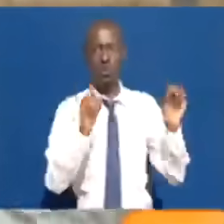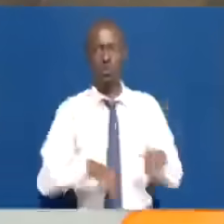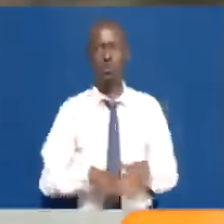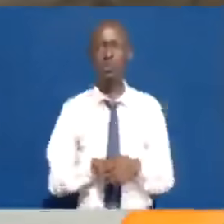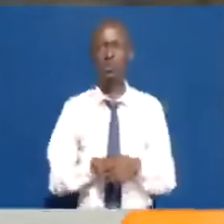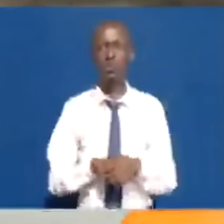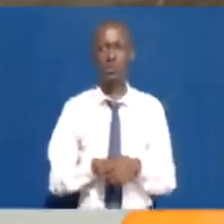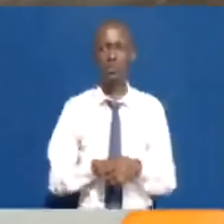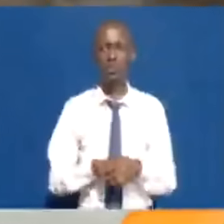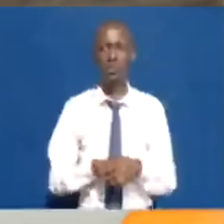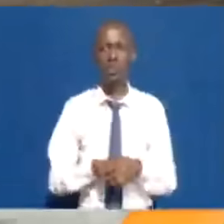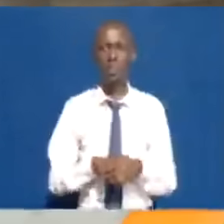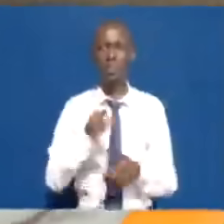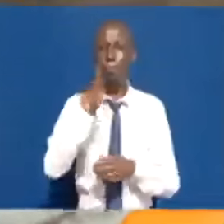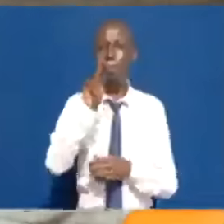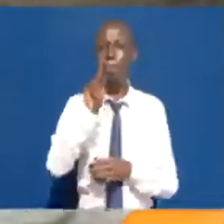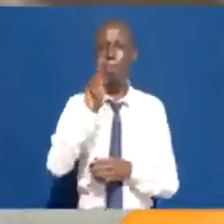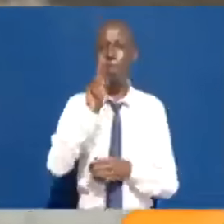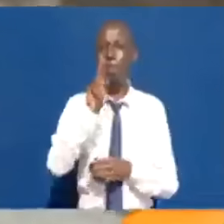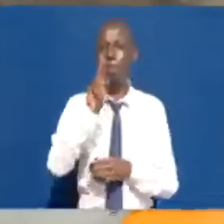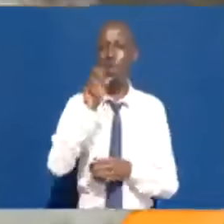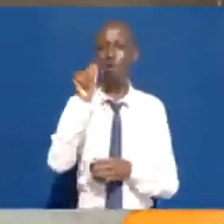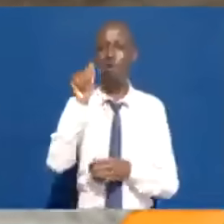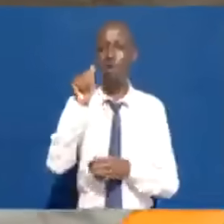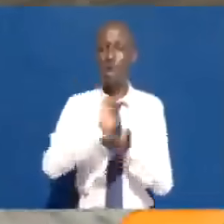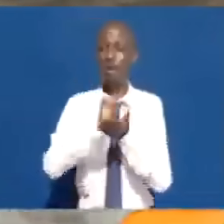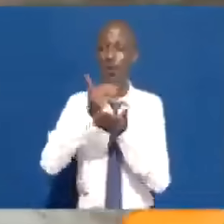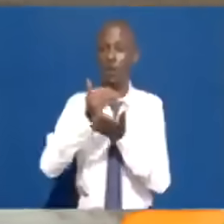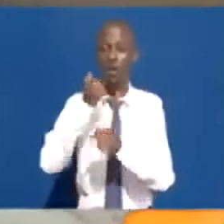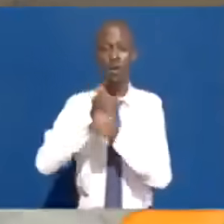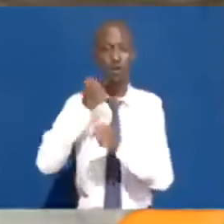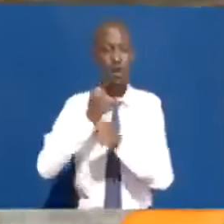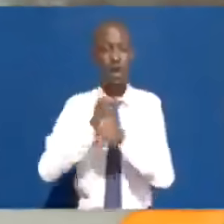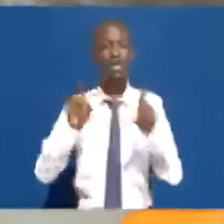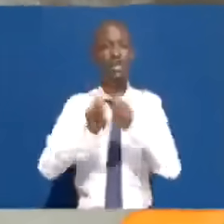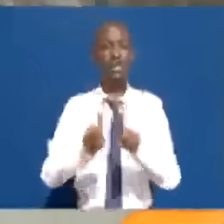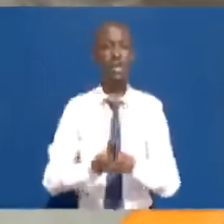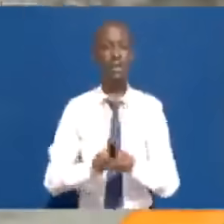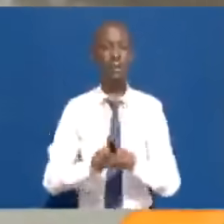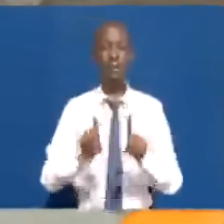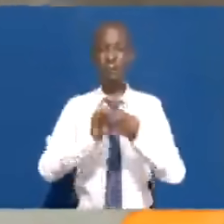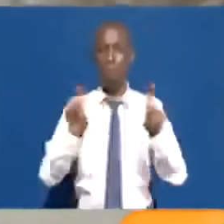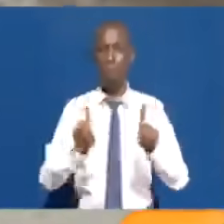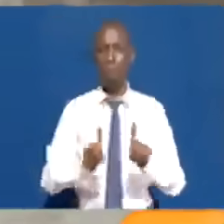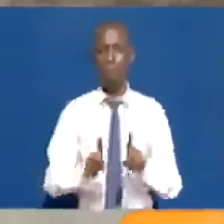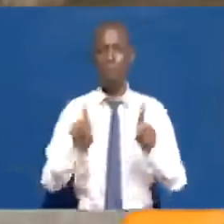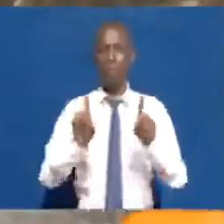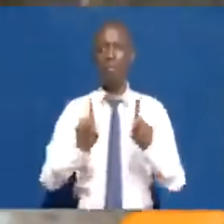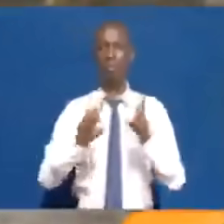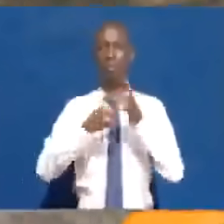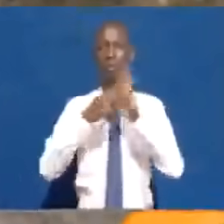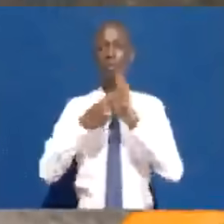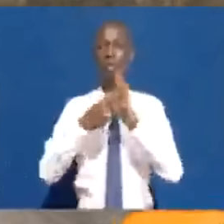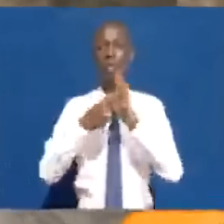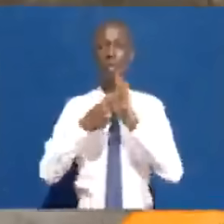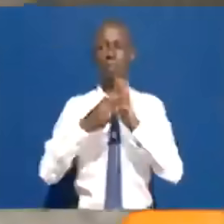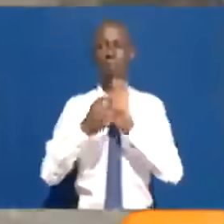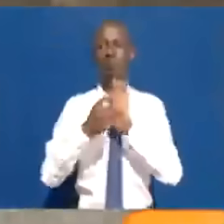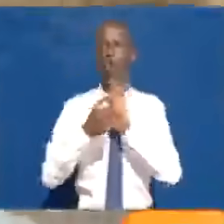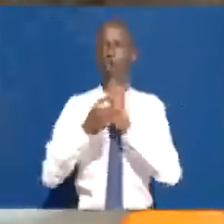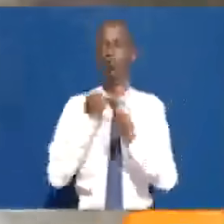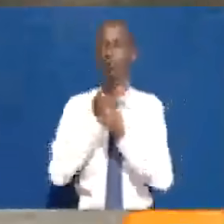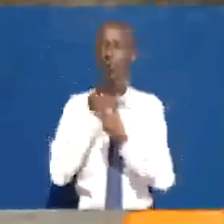The work is funded by Kura, or the Kenya Urban Roads Authority. However, this is all the contractor has to show for